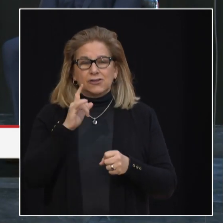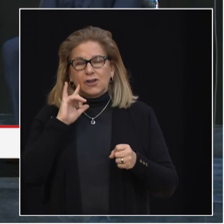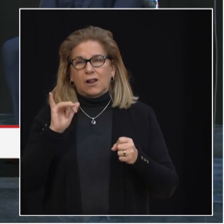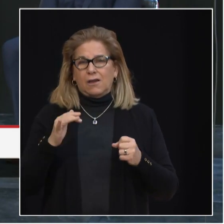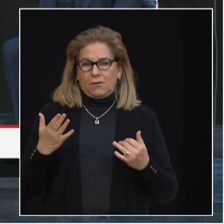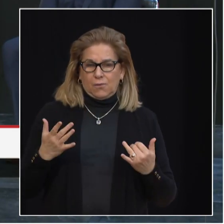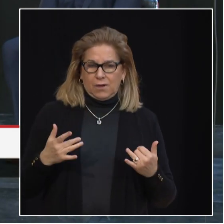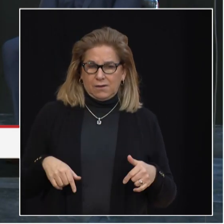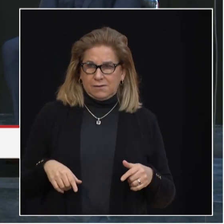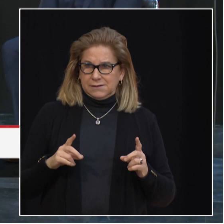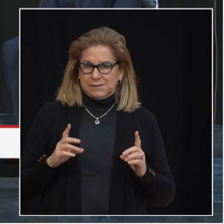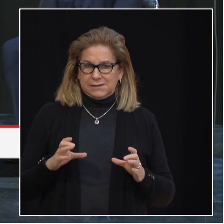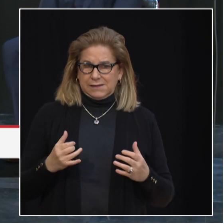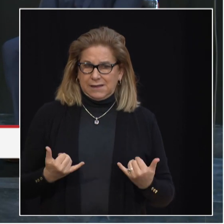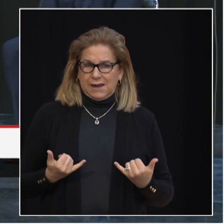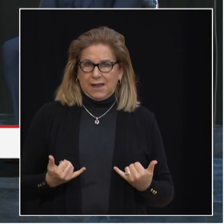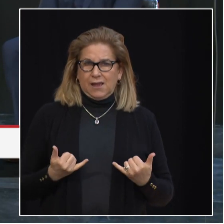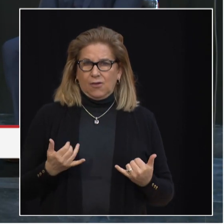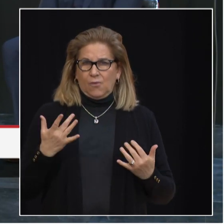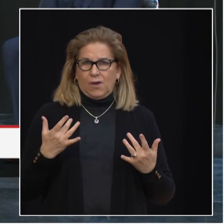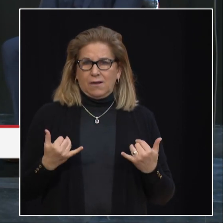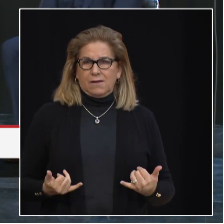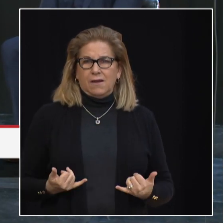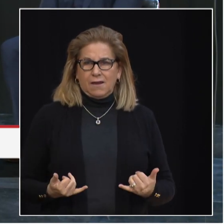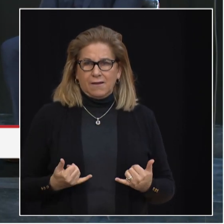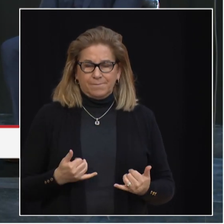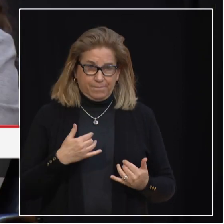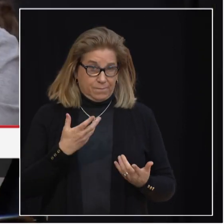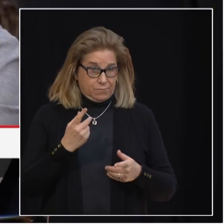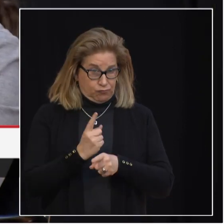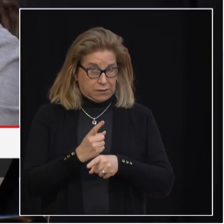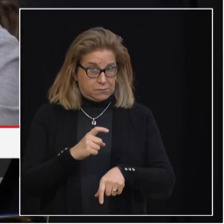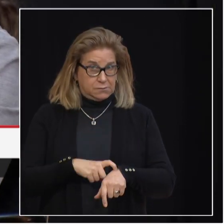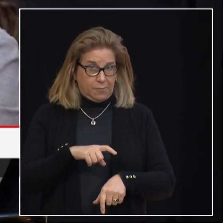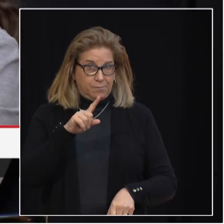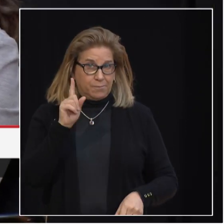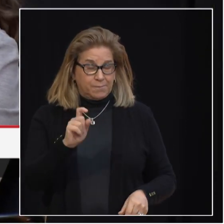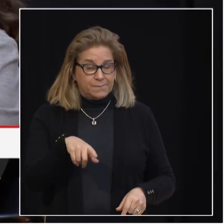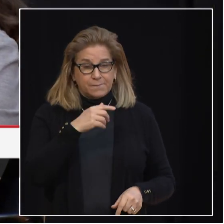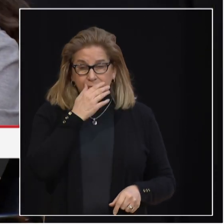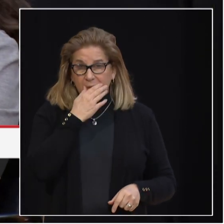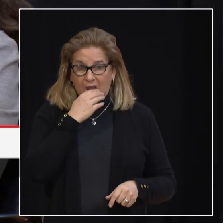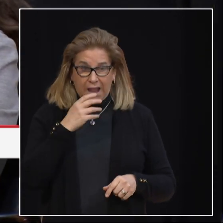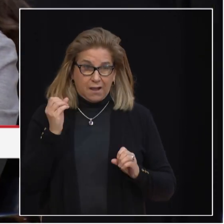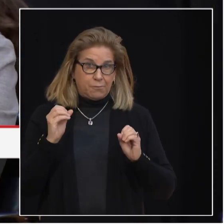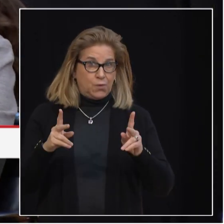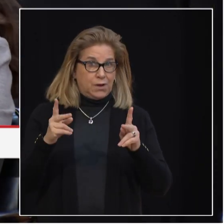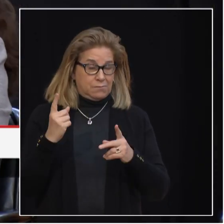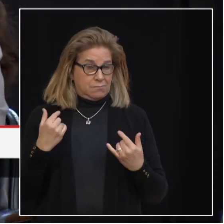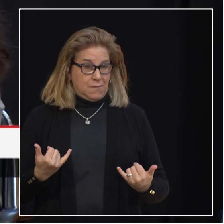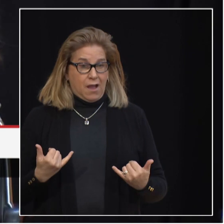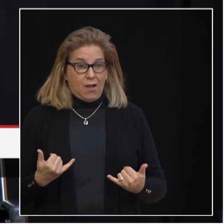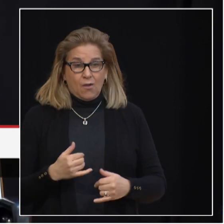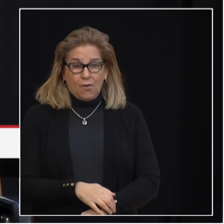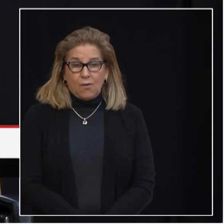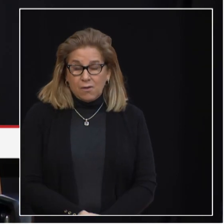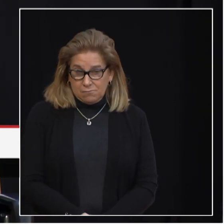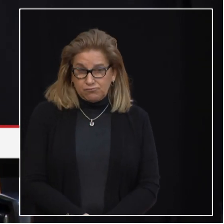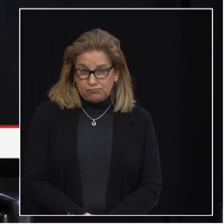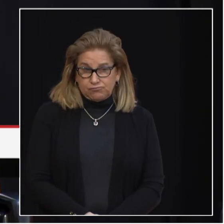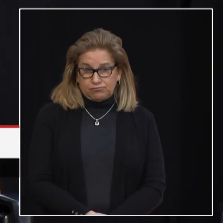types of projects to happen? Sure. So I think the name of the game is life on the streets and mixed-use